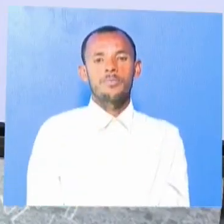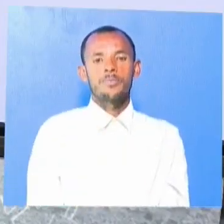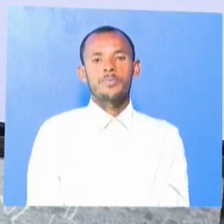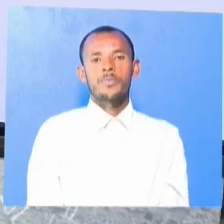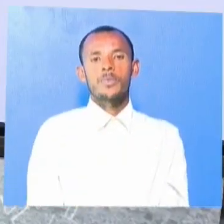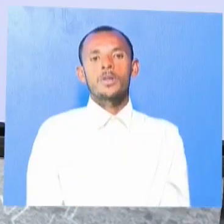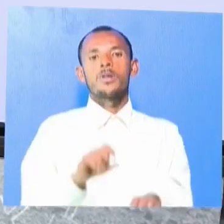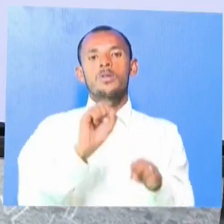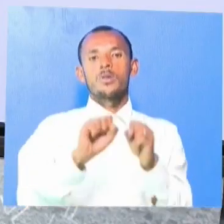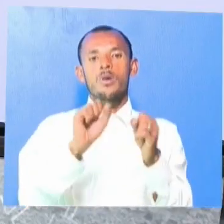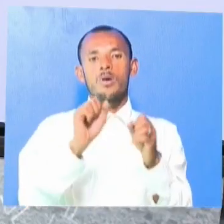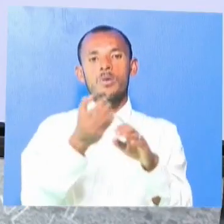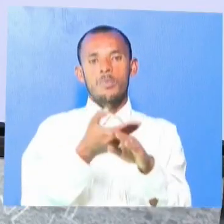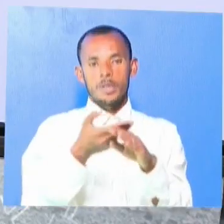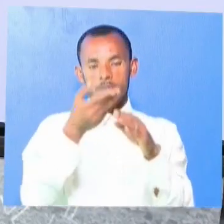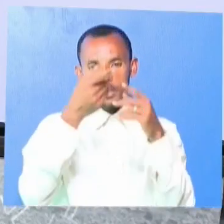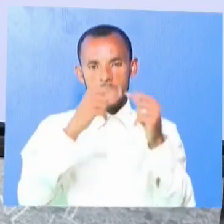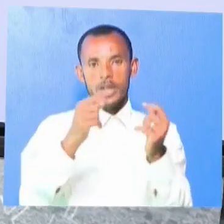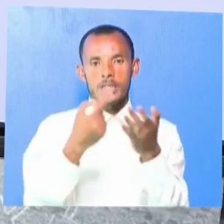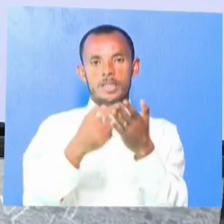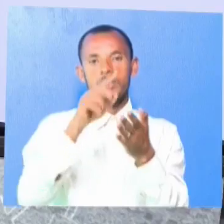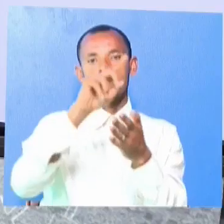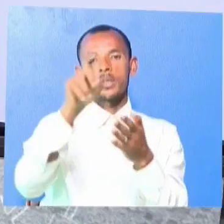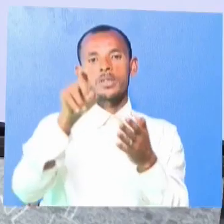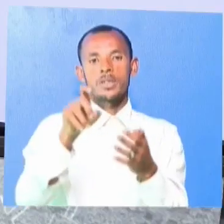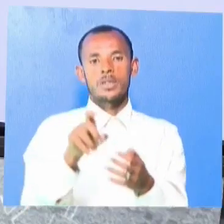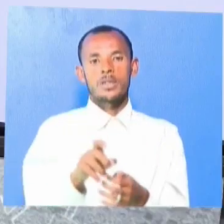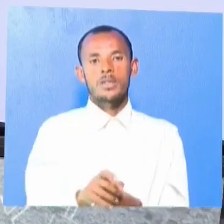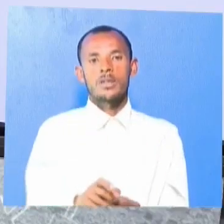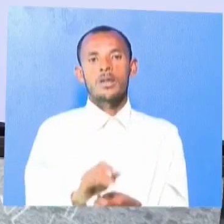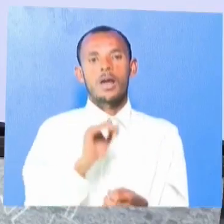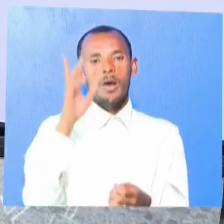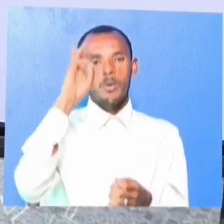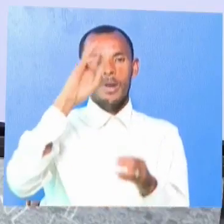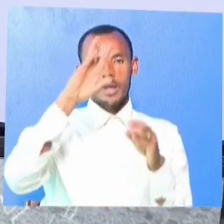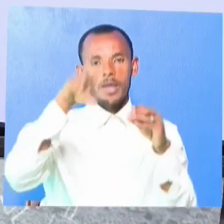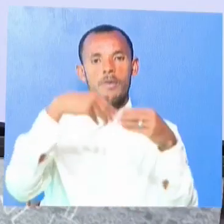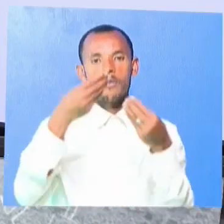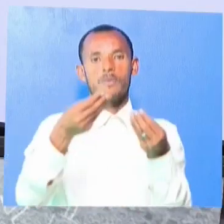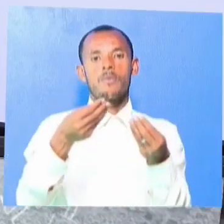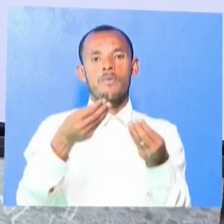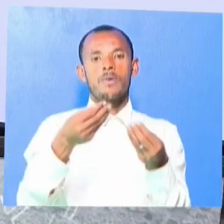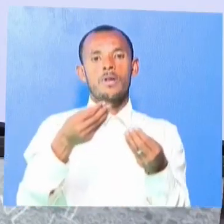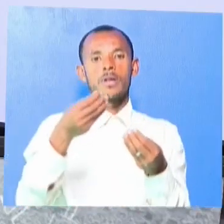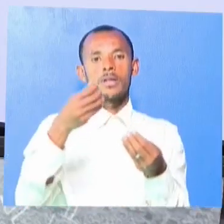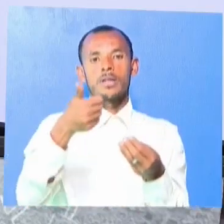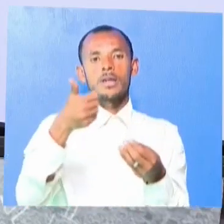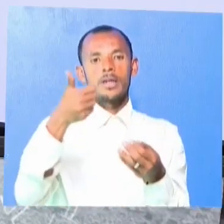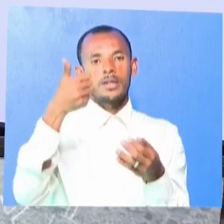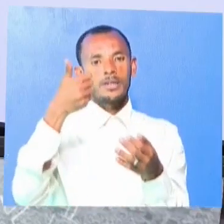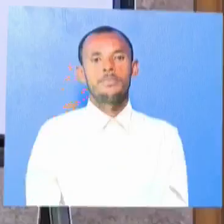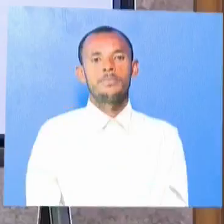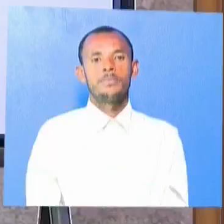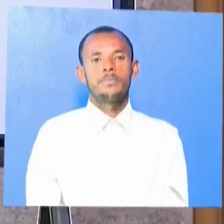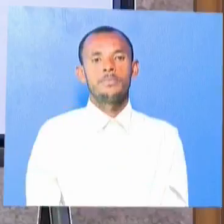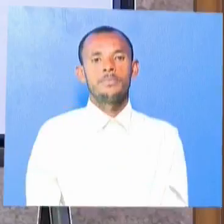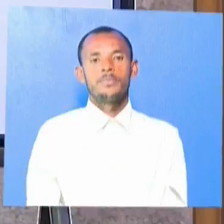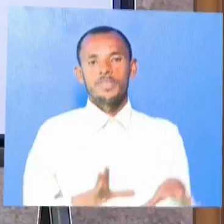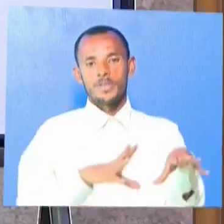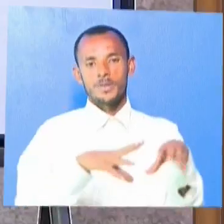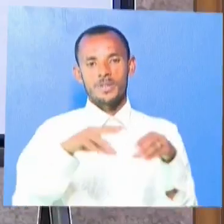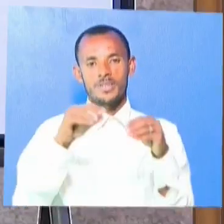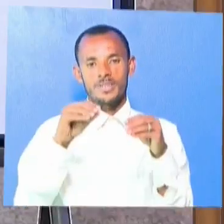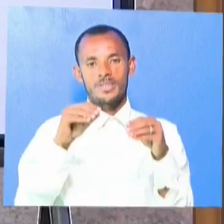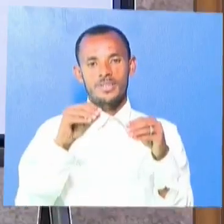please try these two questions. I will give you 10 seconds for this.